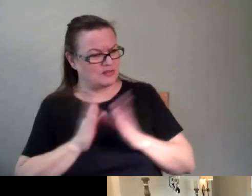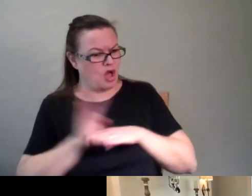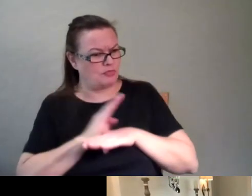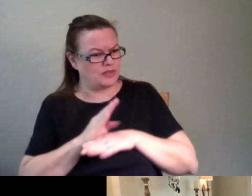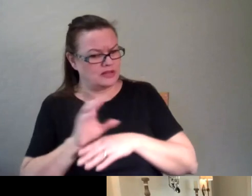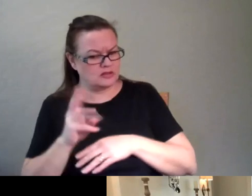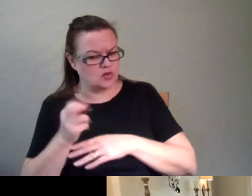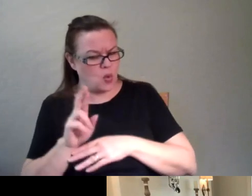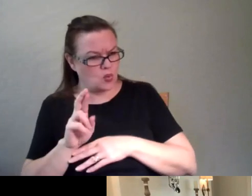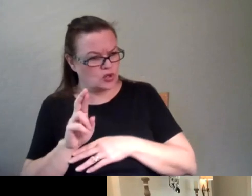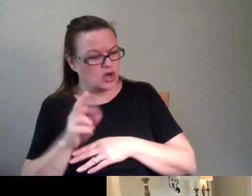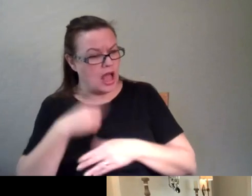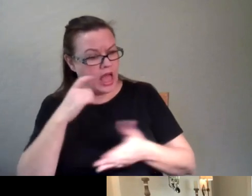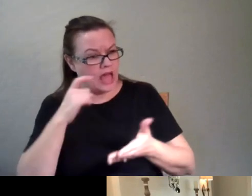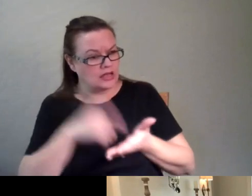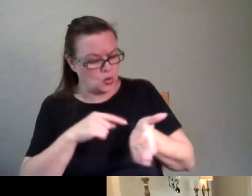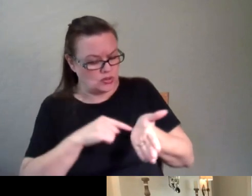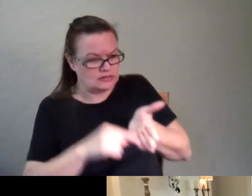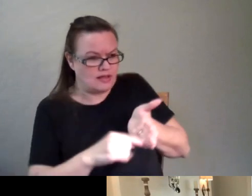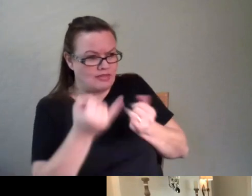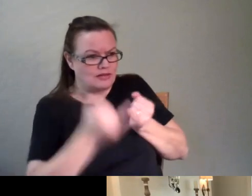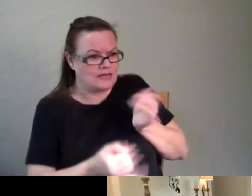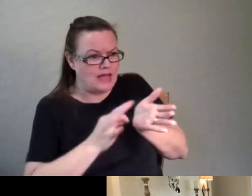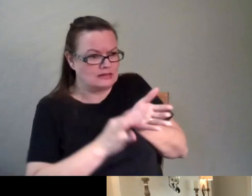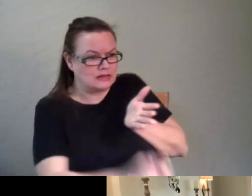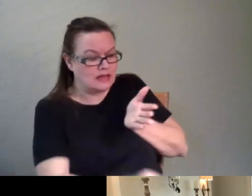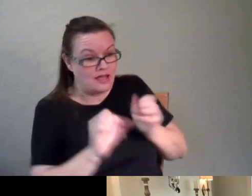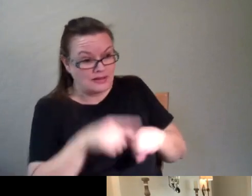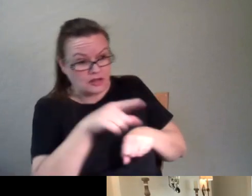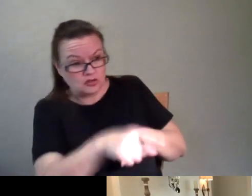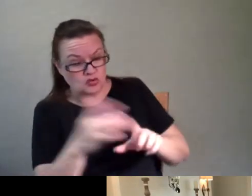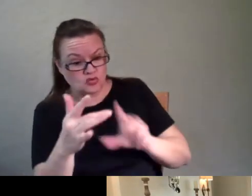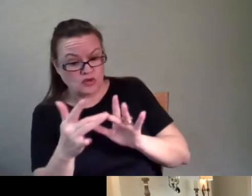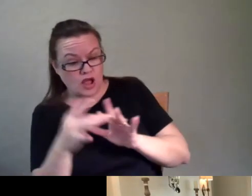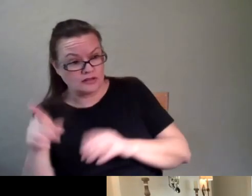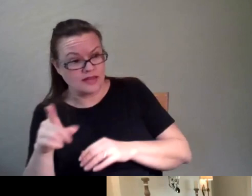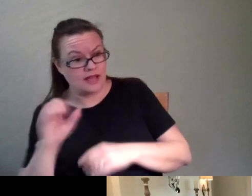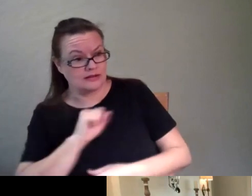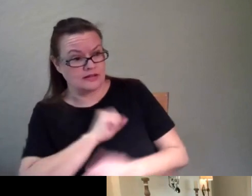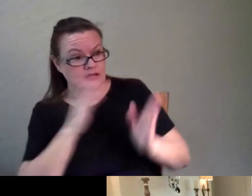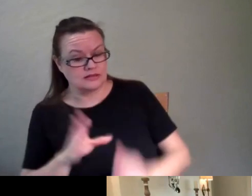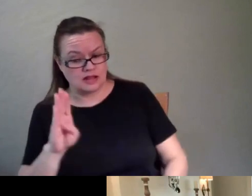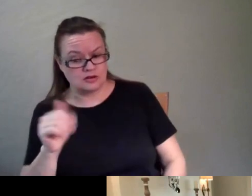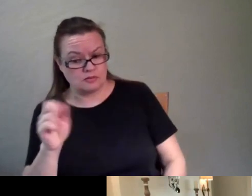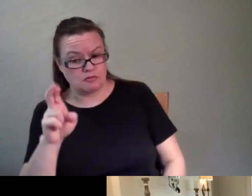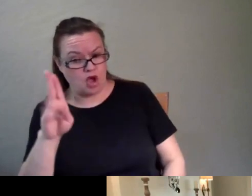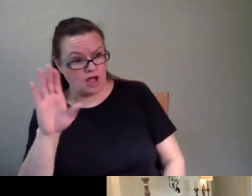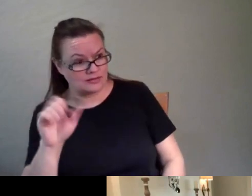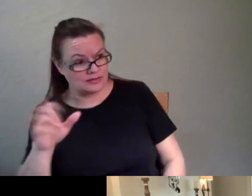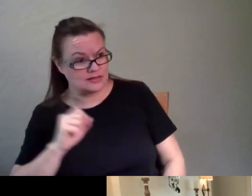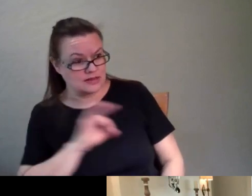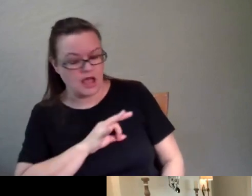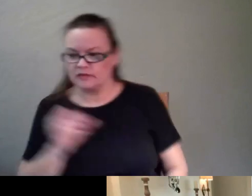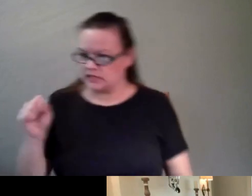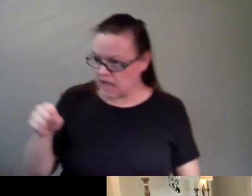got to move. Can you get to Senator Baucus's staff? And I said, yes, I think I can. This would be insane. It may be a